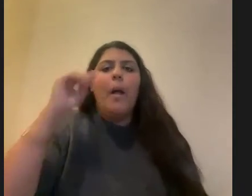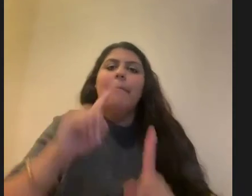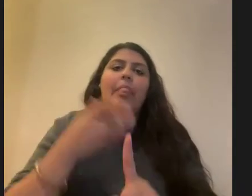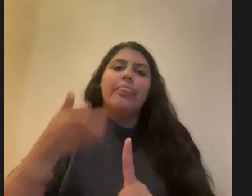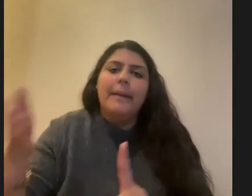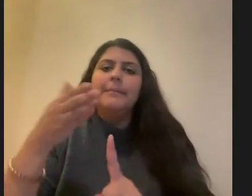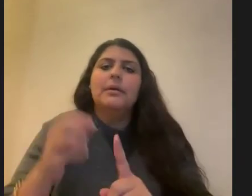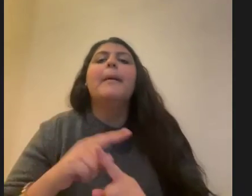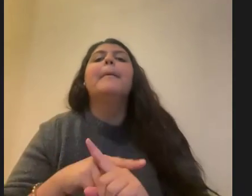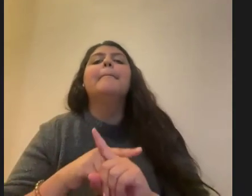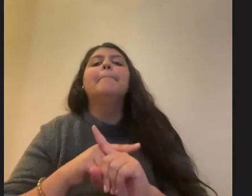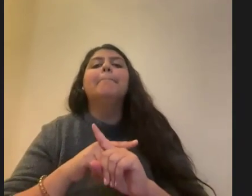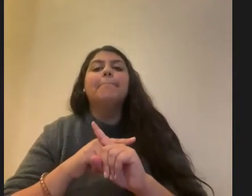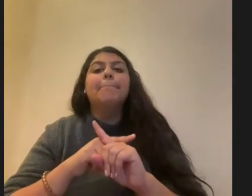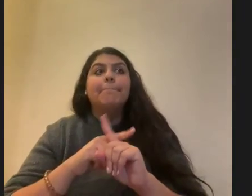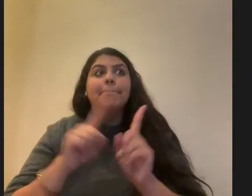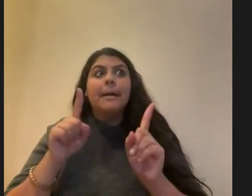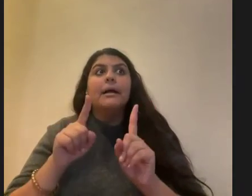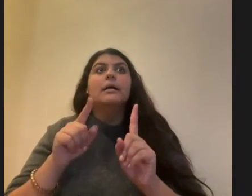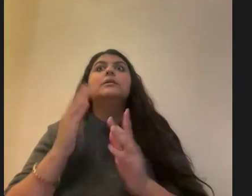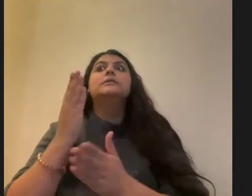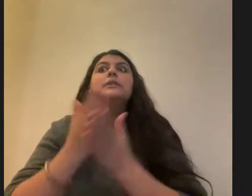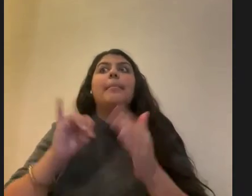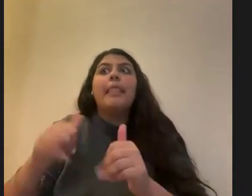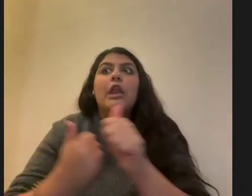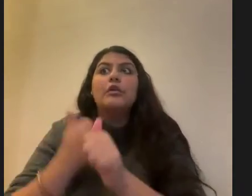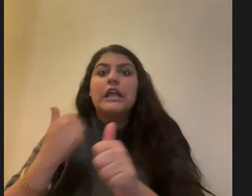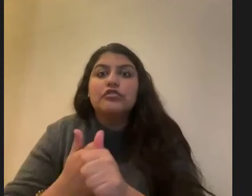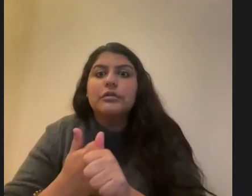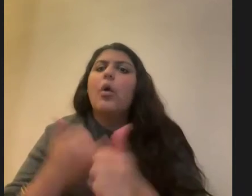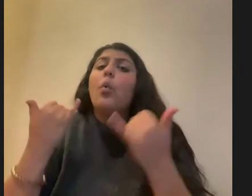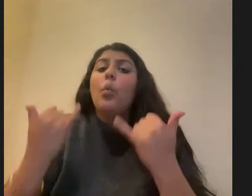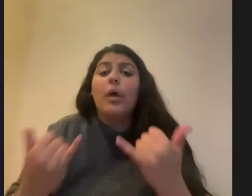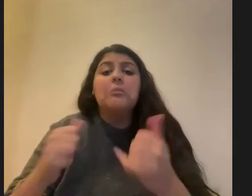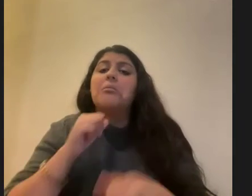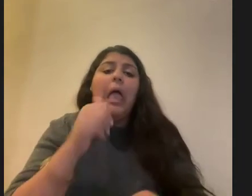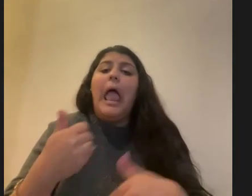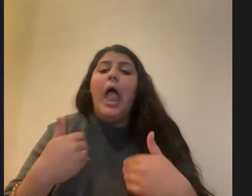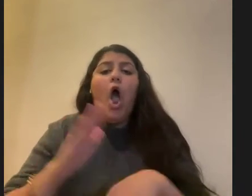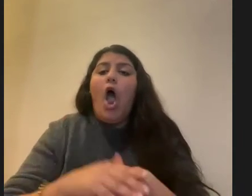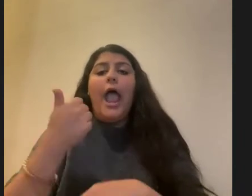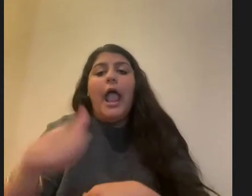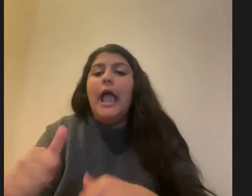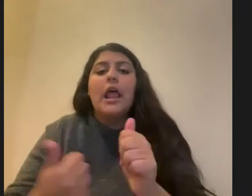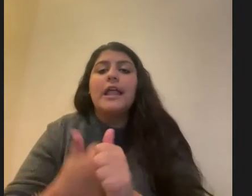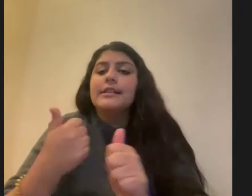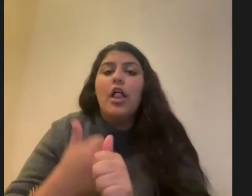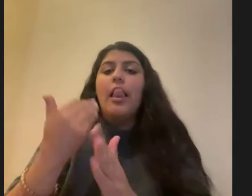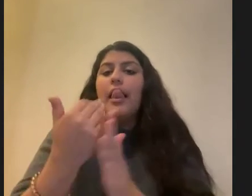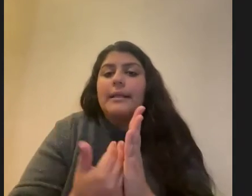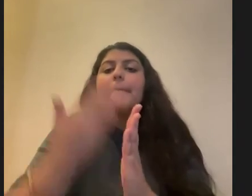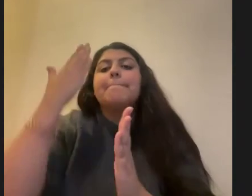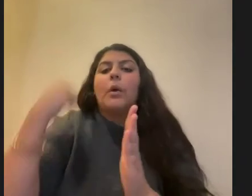In terms of are they endangered, they're not currently on any endangered lists, and that's partly due to the fact that we don't